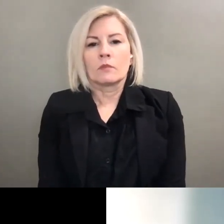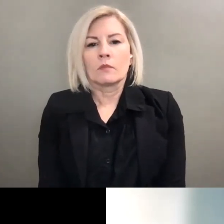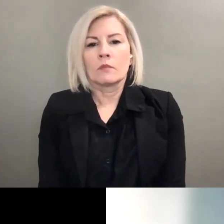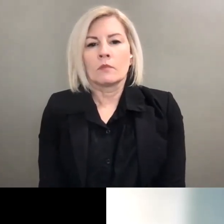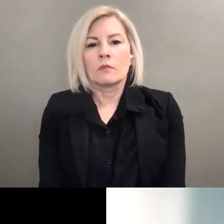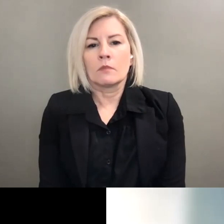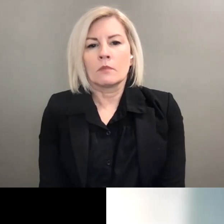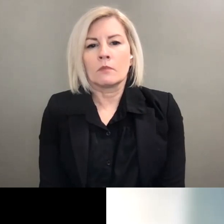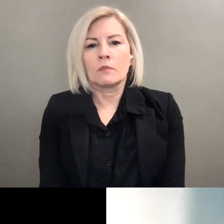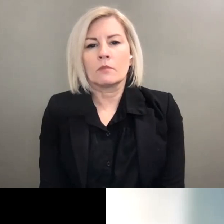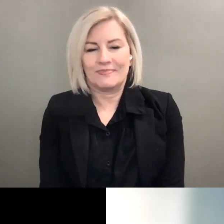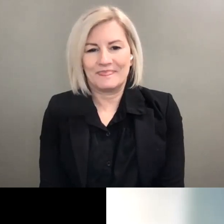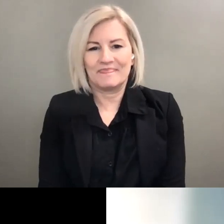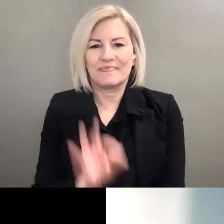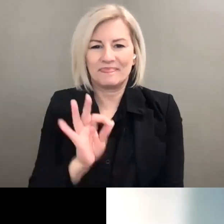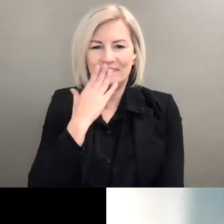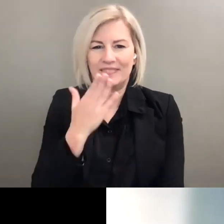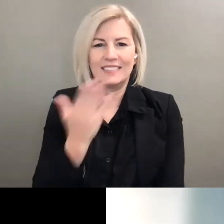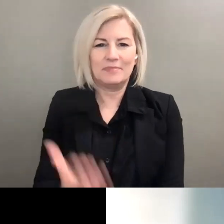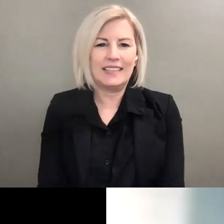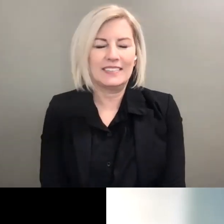great. Thank you. Thanks for being here.